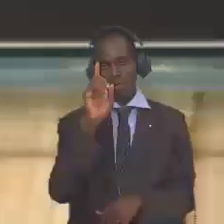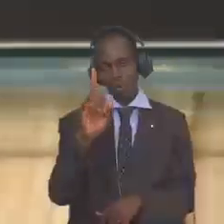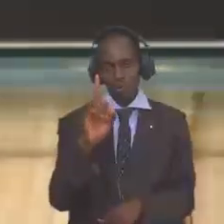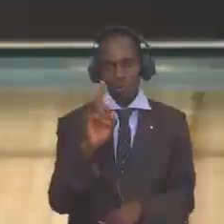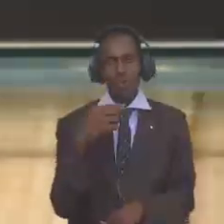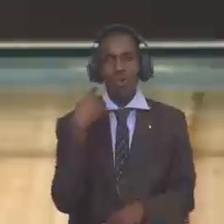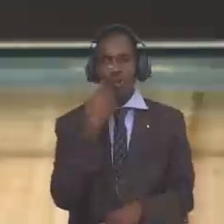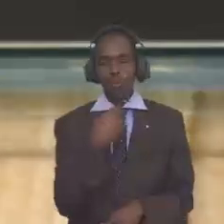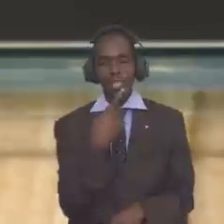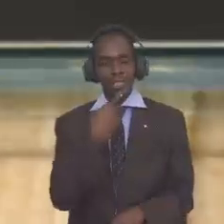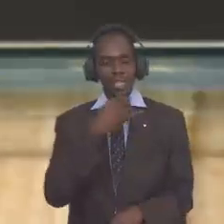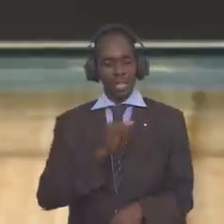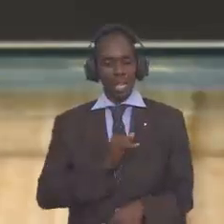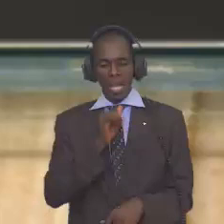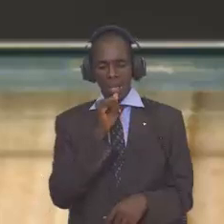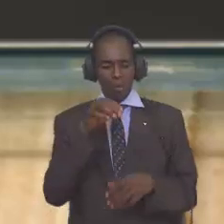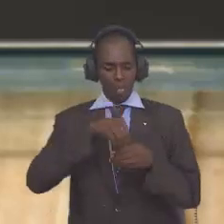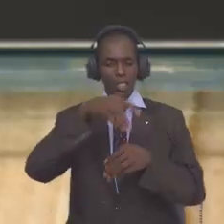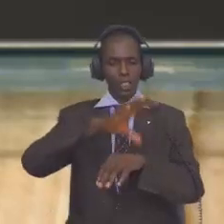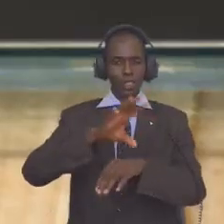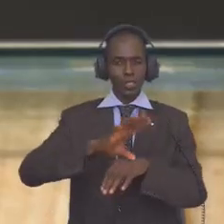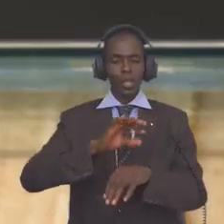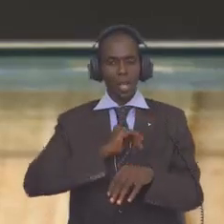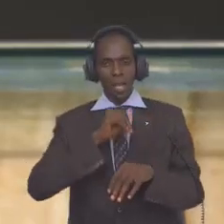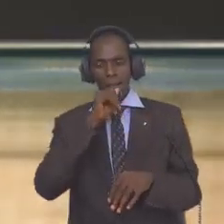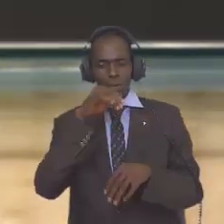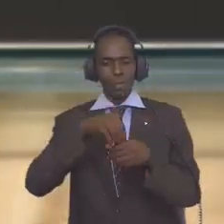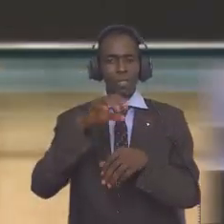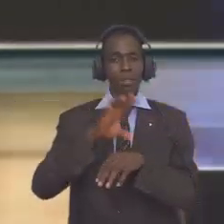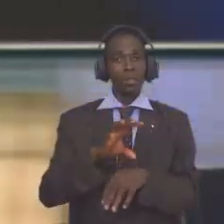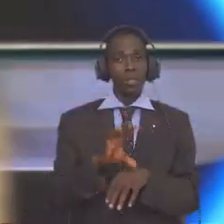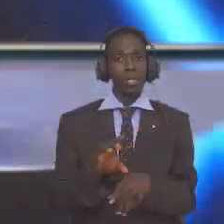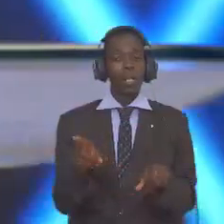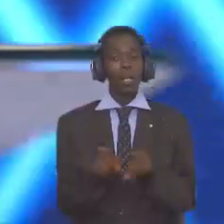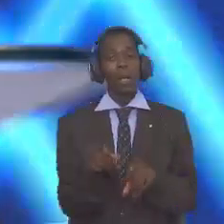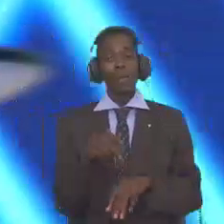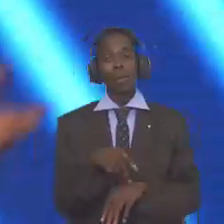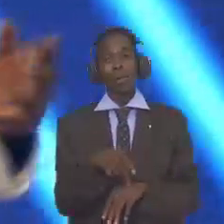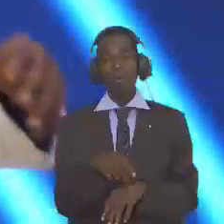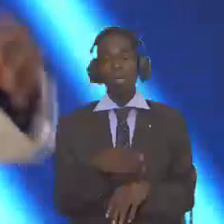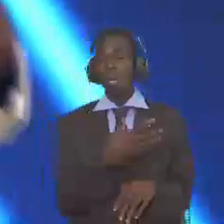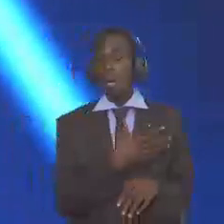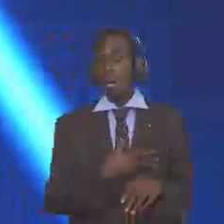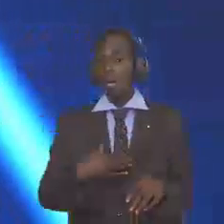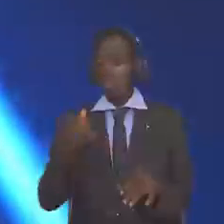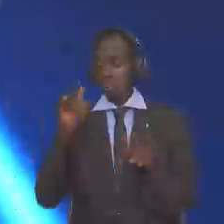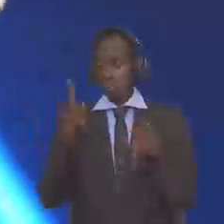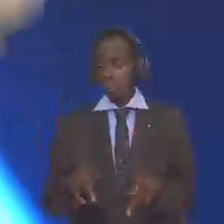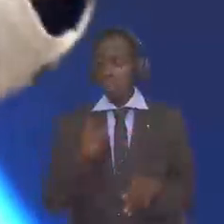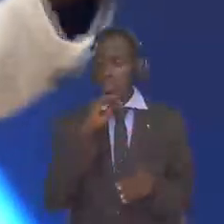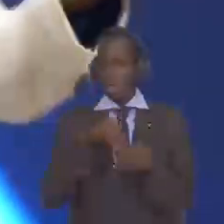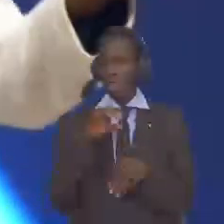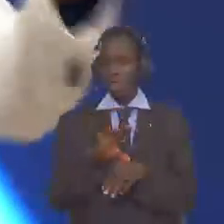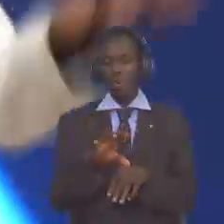be in the church will call the apostle, and then, even though he's in the church, because of the hatred he has